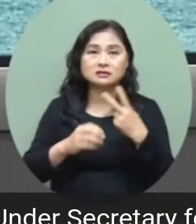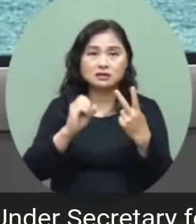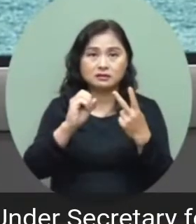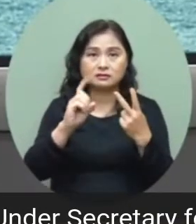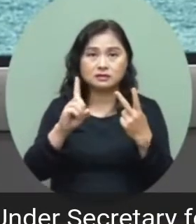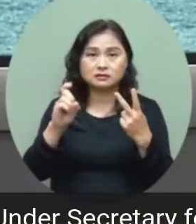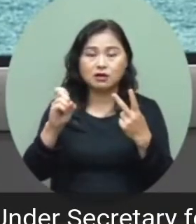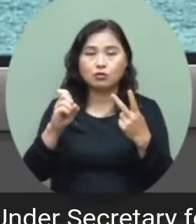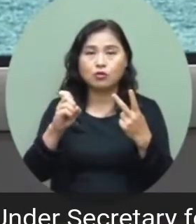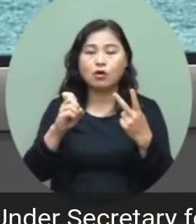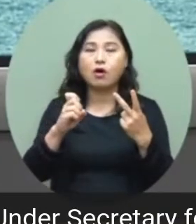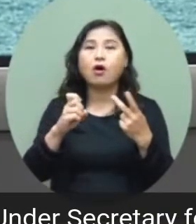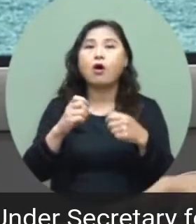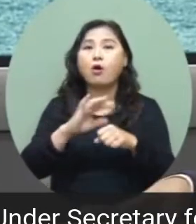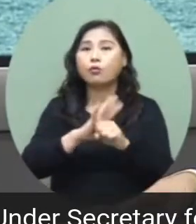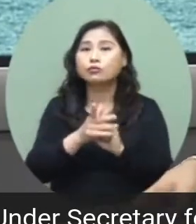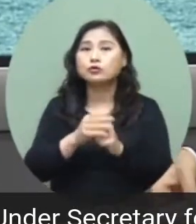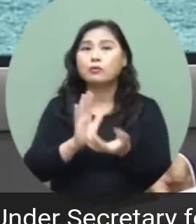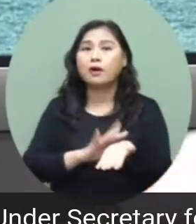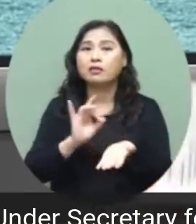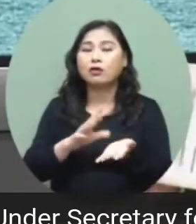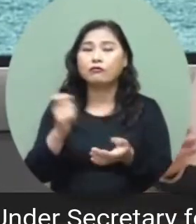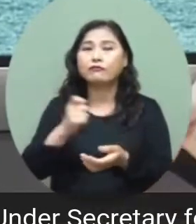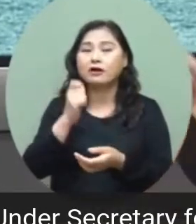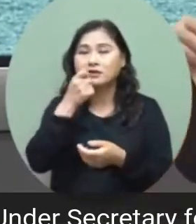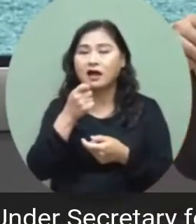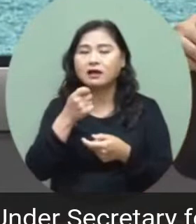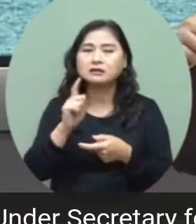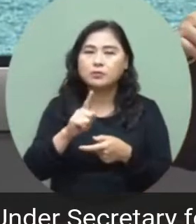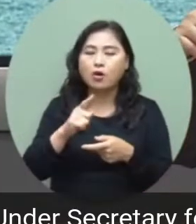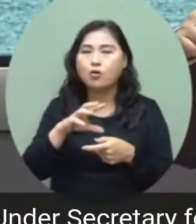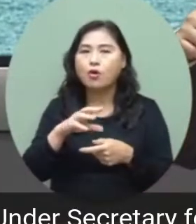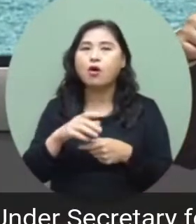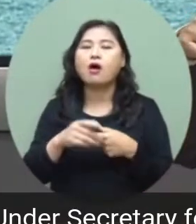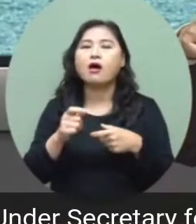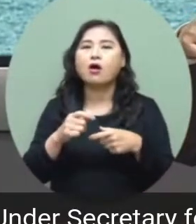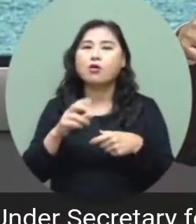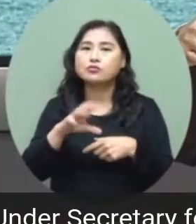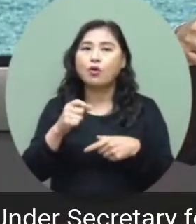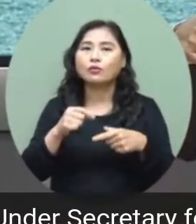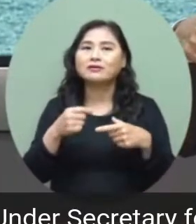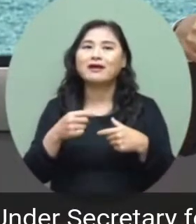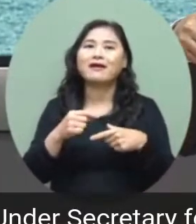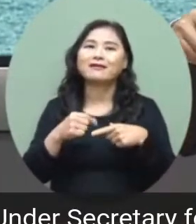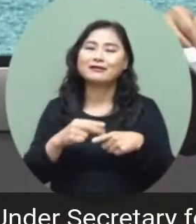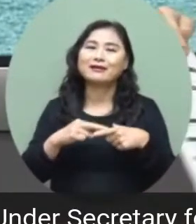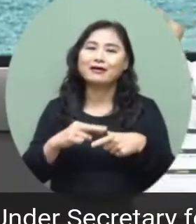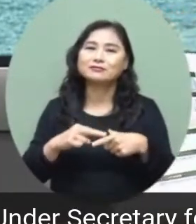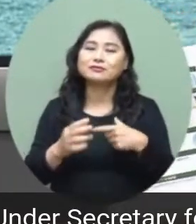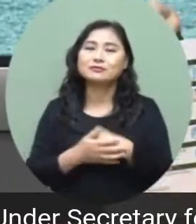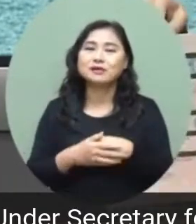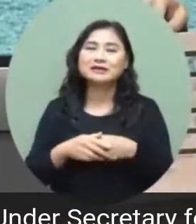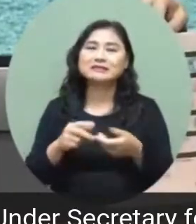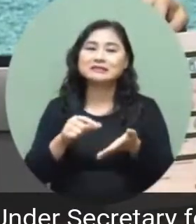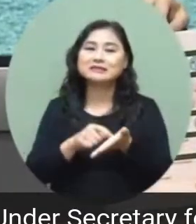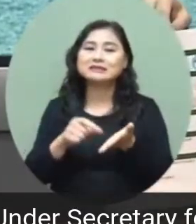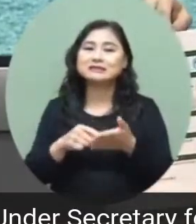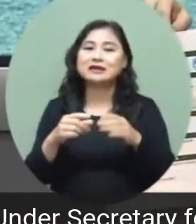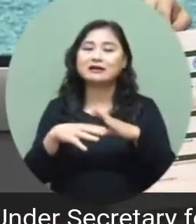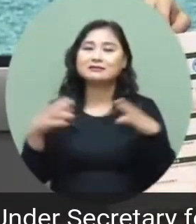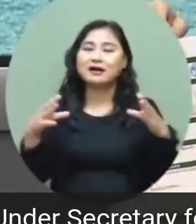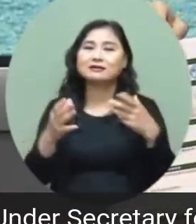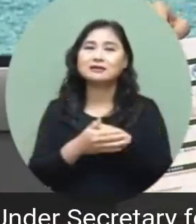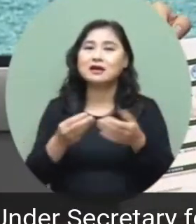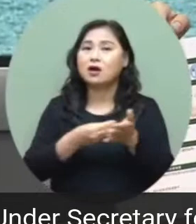use of COVID rapid antigen test, specially designed for the elderly. This is something like it looks